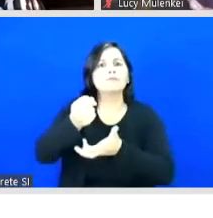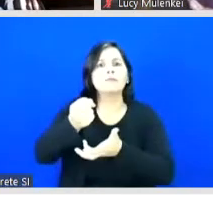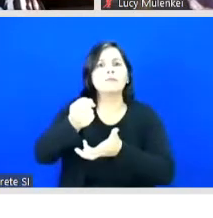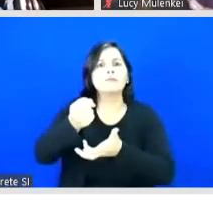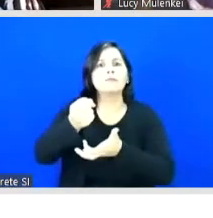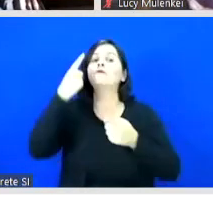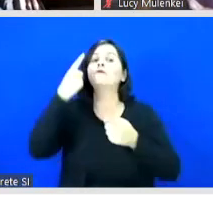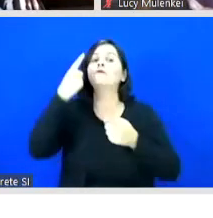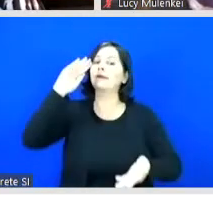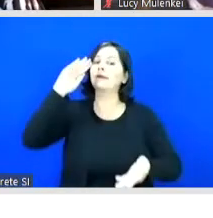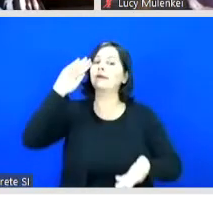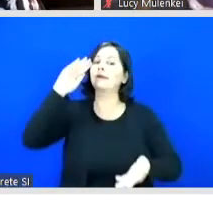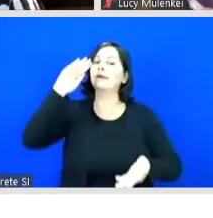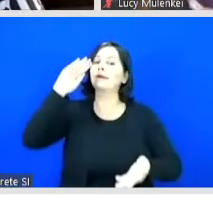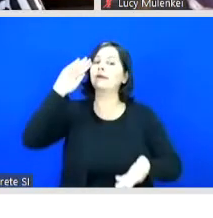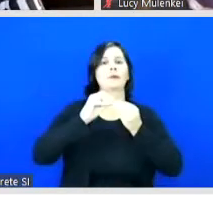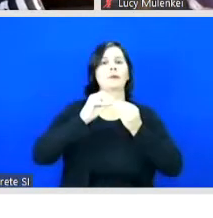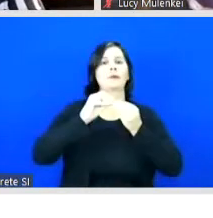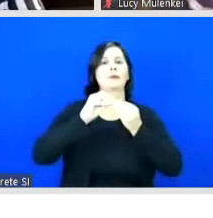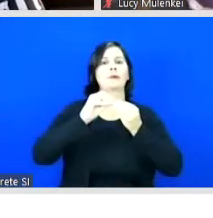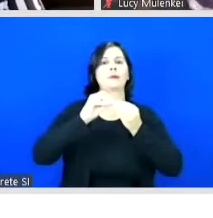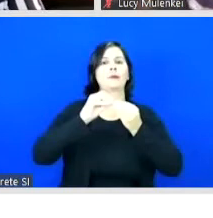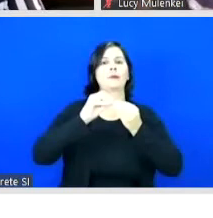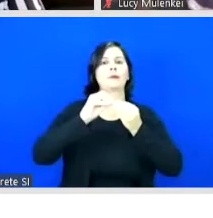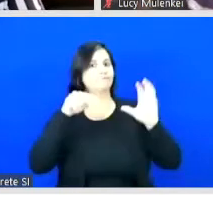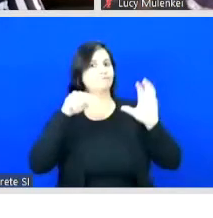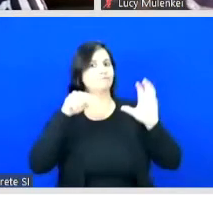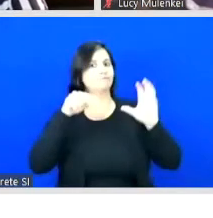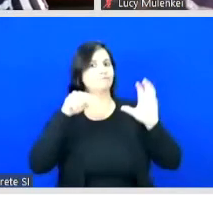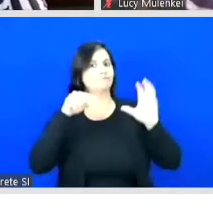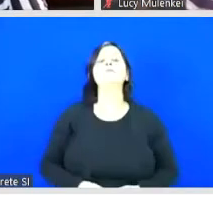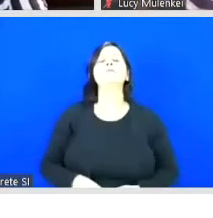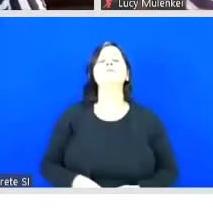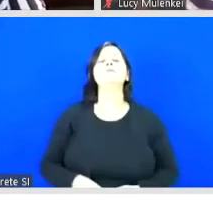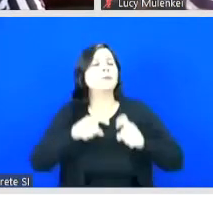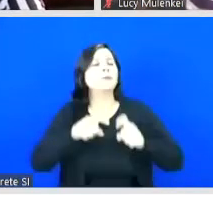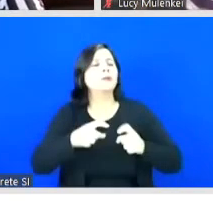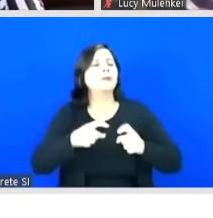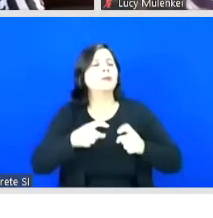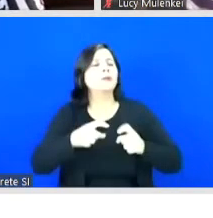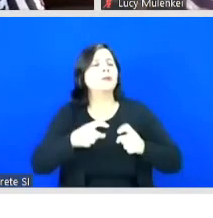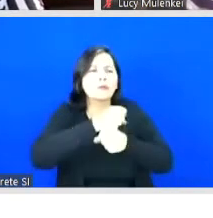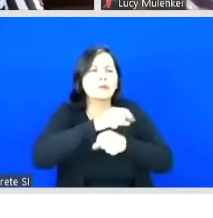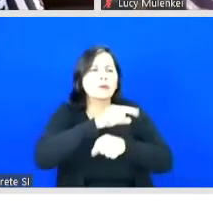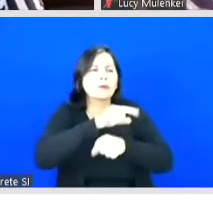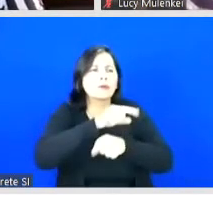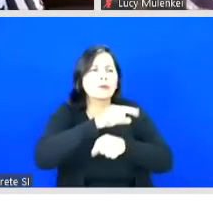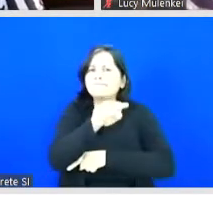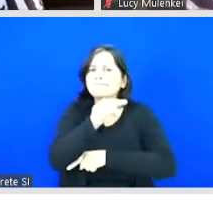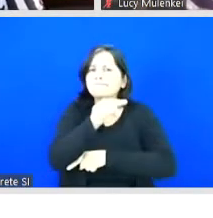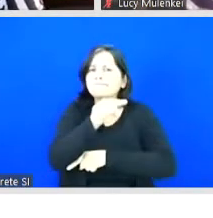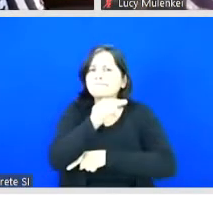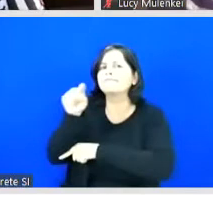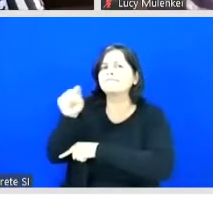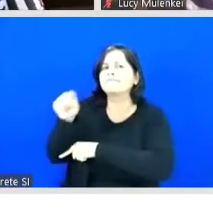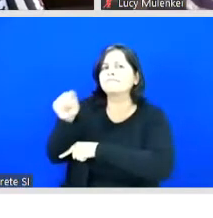the private sector also has the ability to implement internal policies and regulations that ensure that their